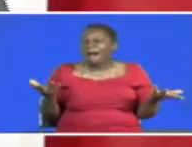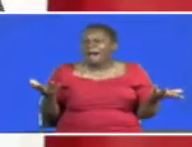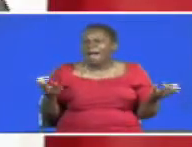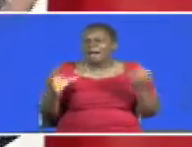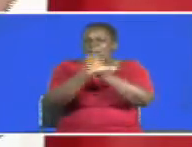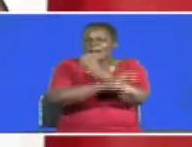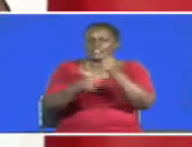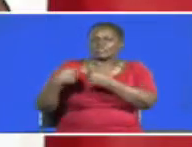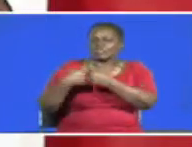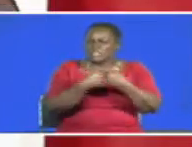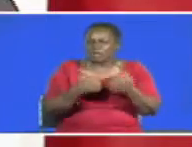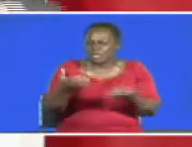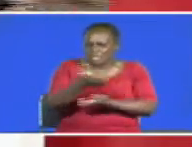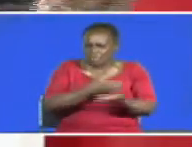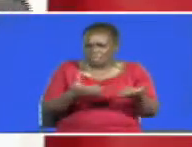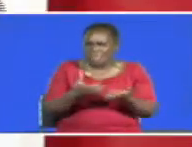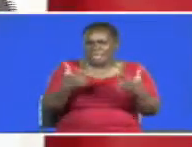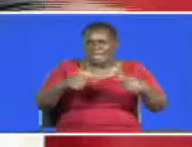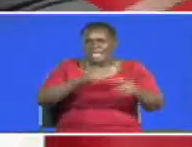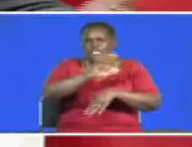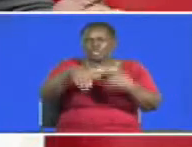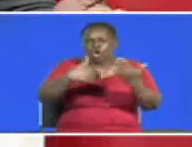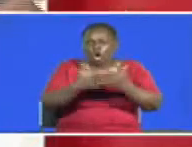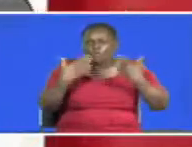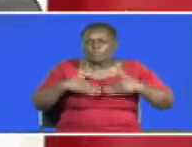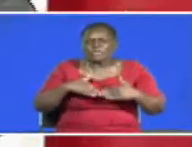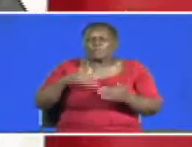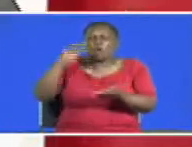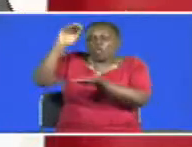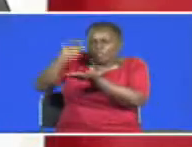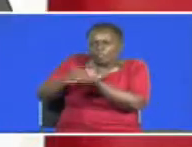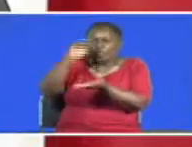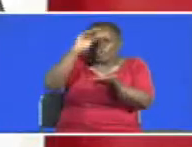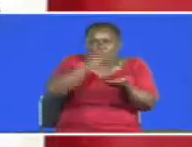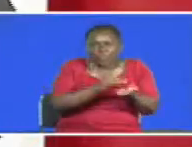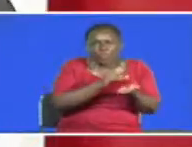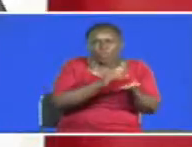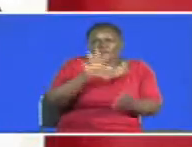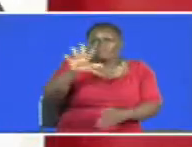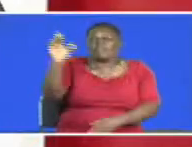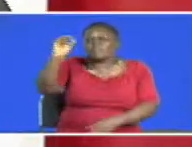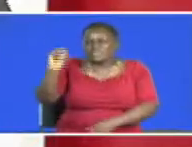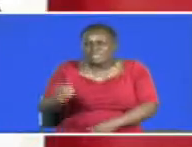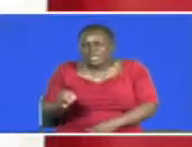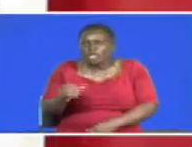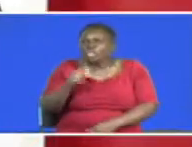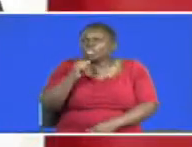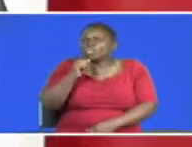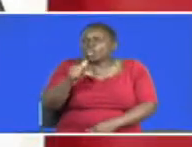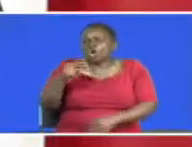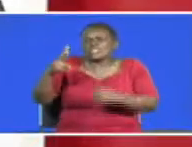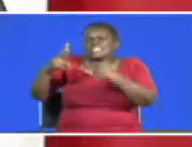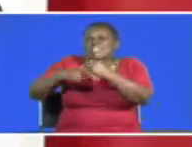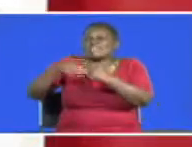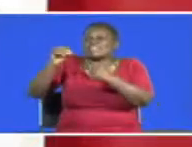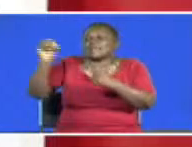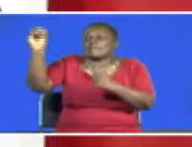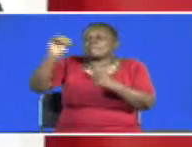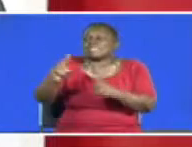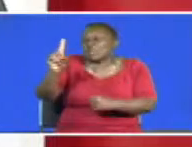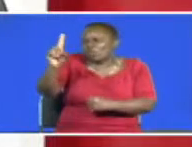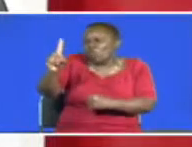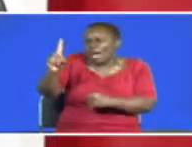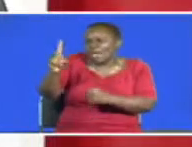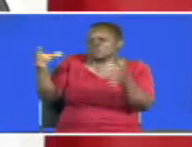country is struggling economically, then let everybody take a pay cut so that everybody can take maybe a 5% pay cut. But you don't take a 70 plus pay cut on one